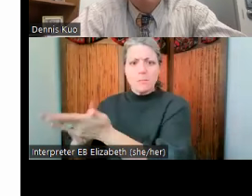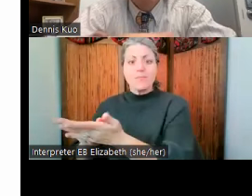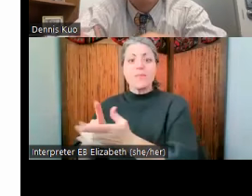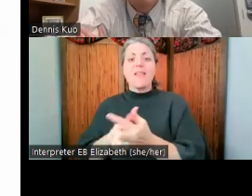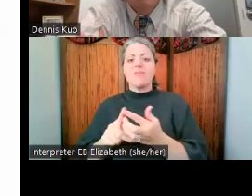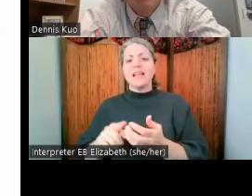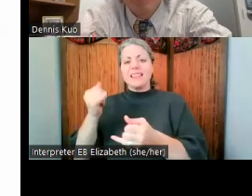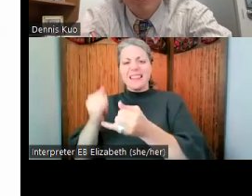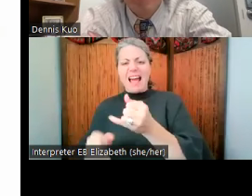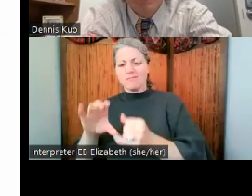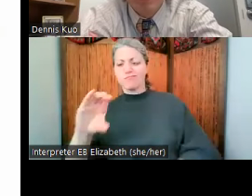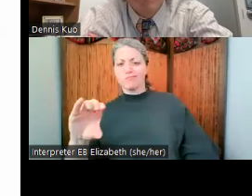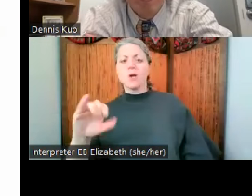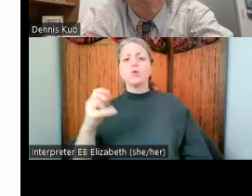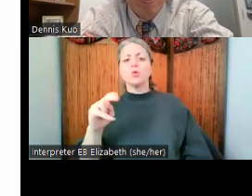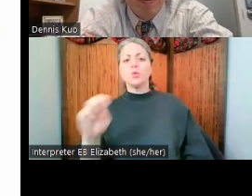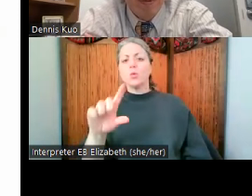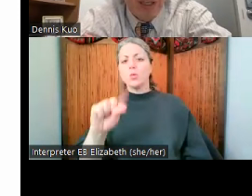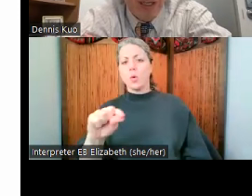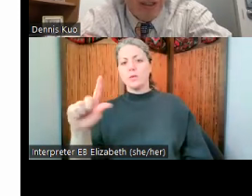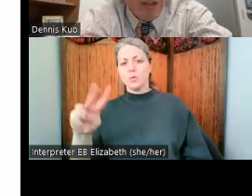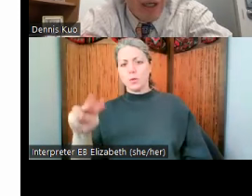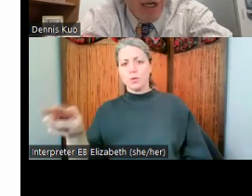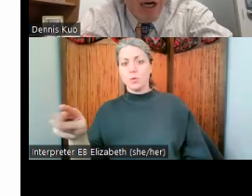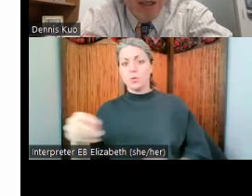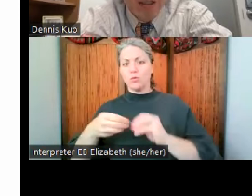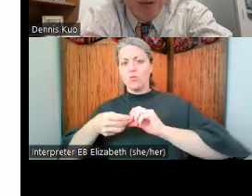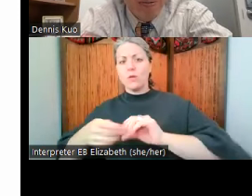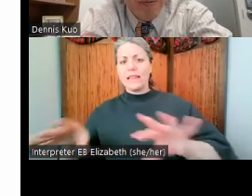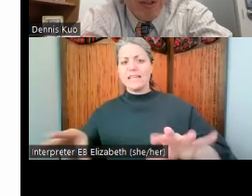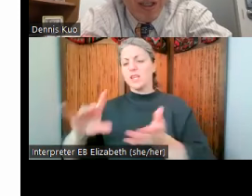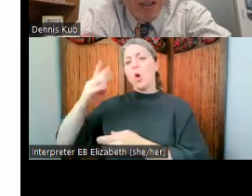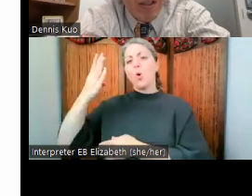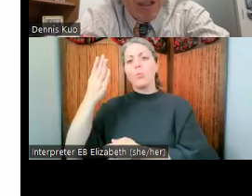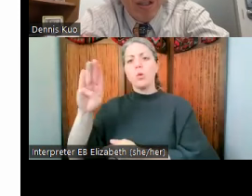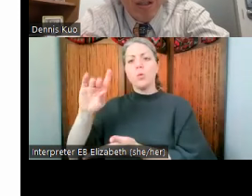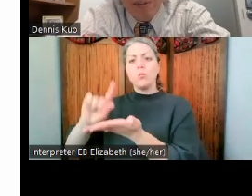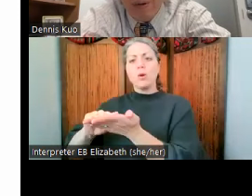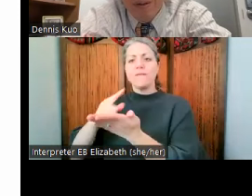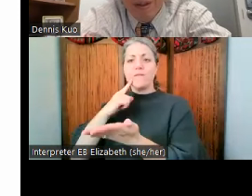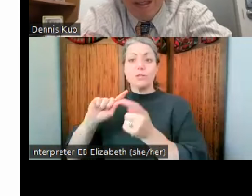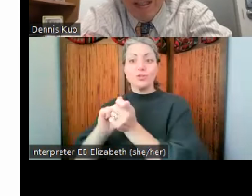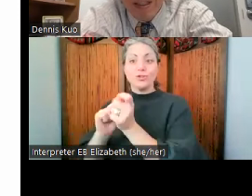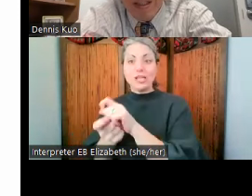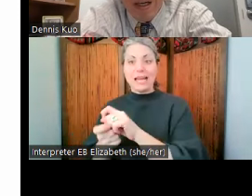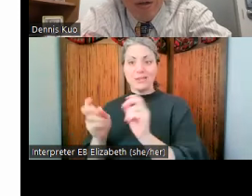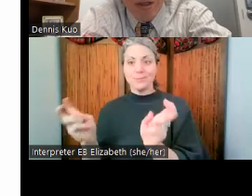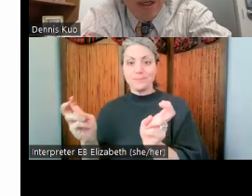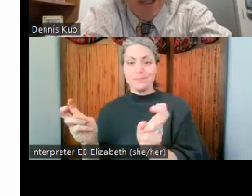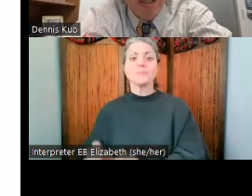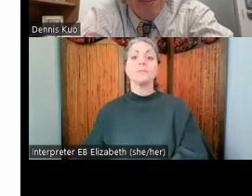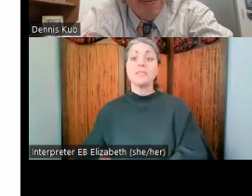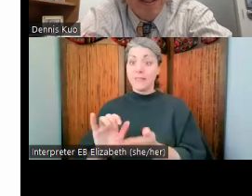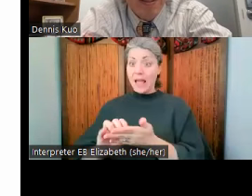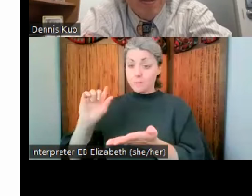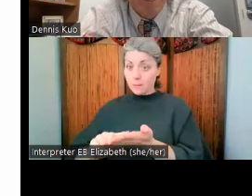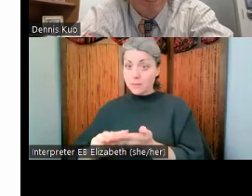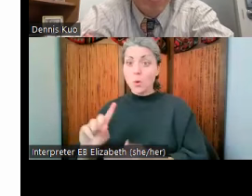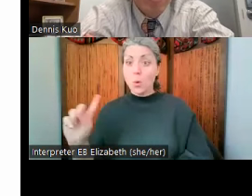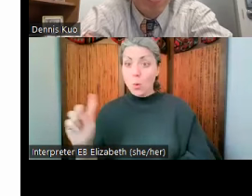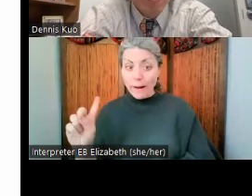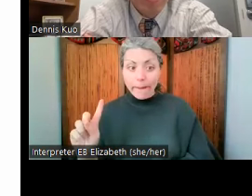of 2022 with the release of a Blueprint from Change. The Blueprint for Change is published in its entirety in a supplement